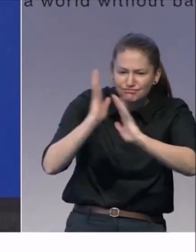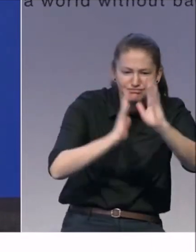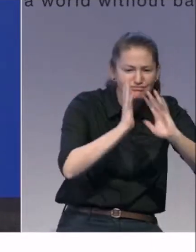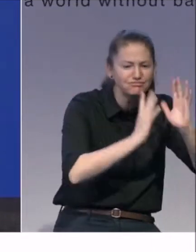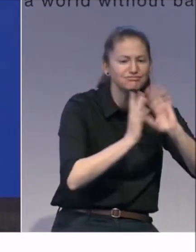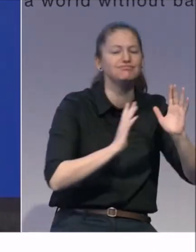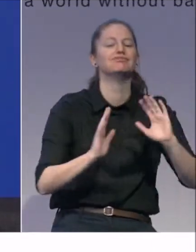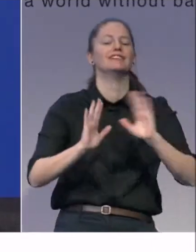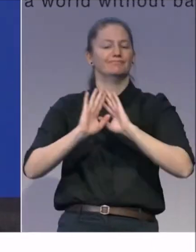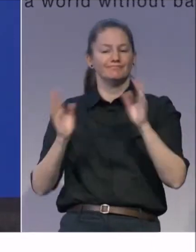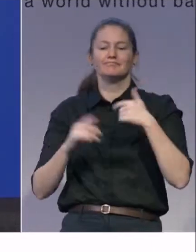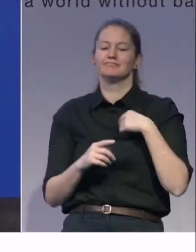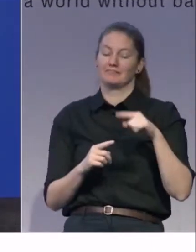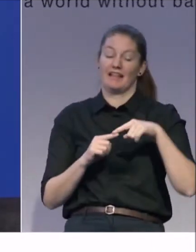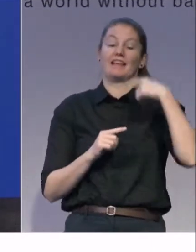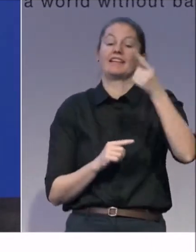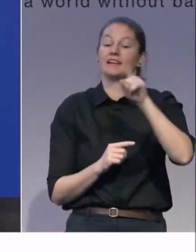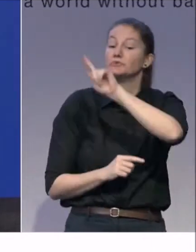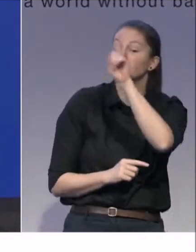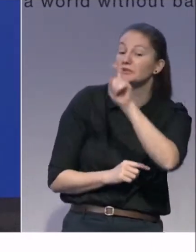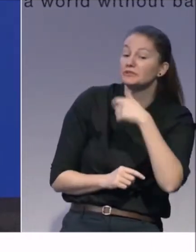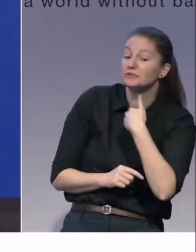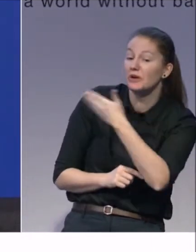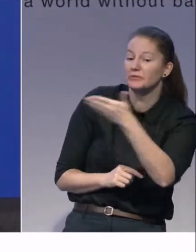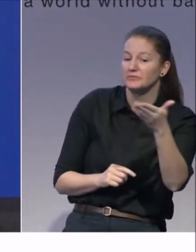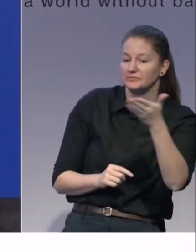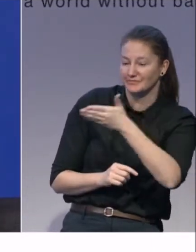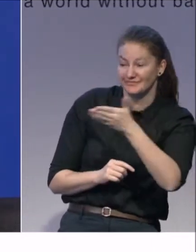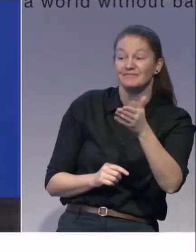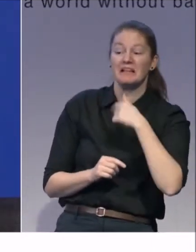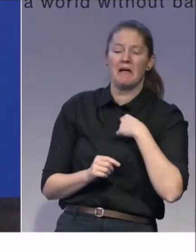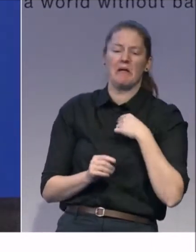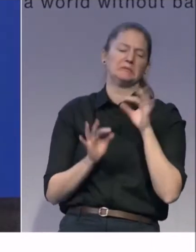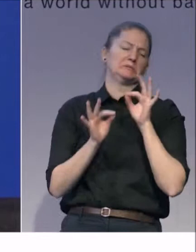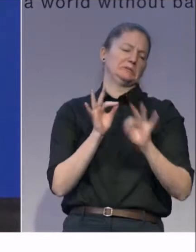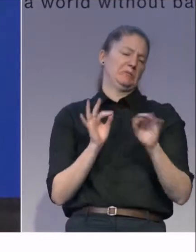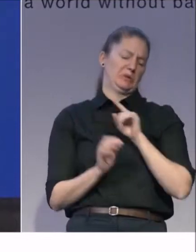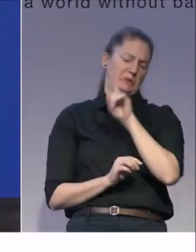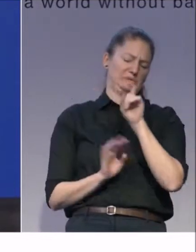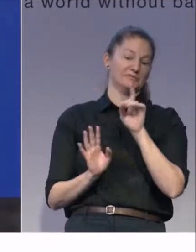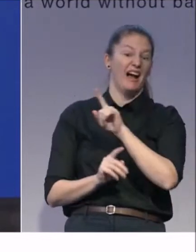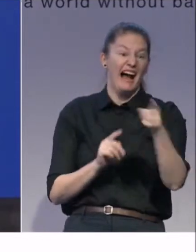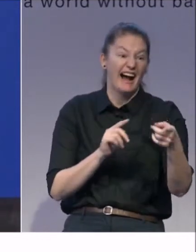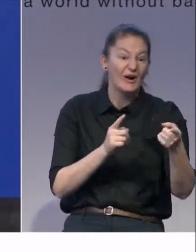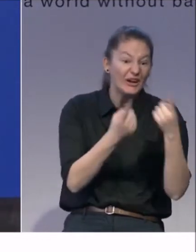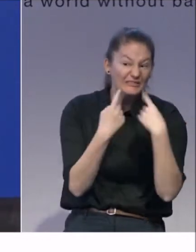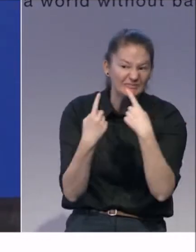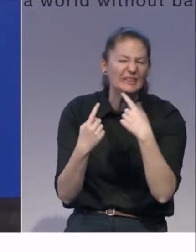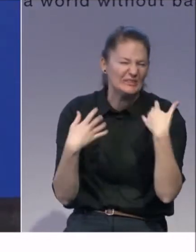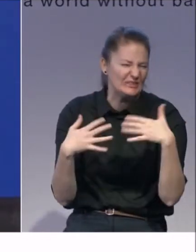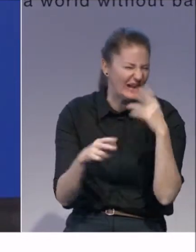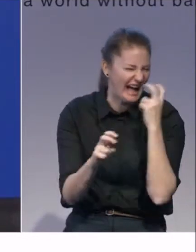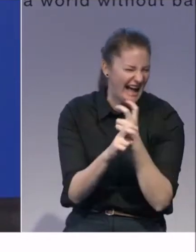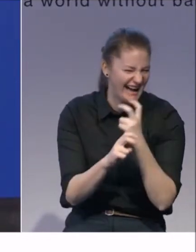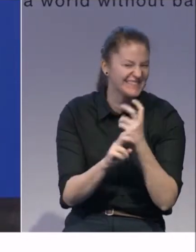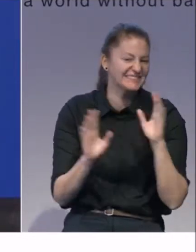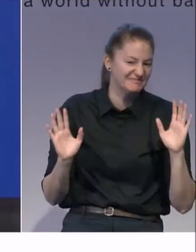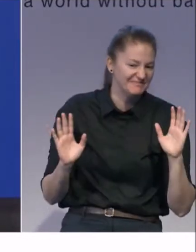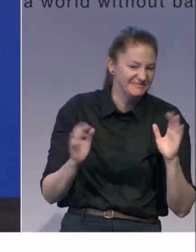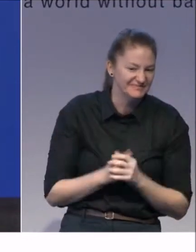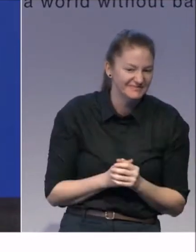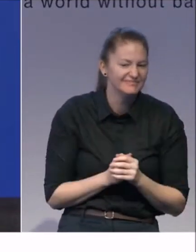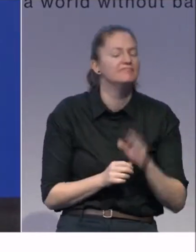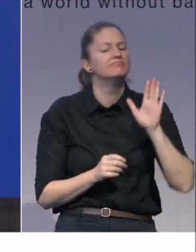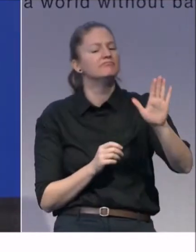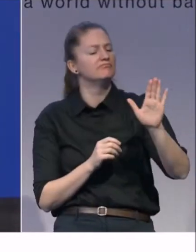but probably more difficult to answer. If you look at your success and how you did it and what successful